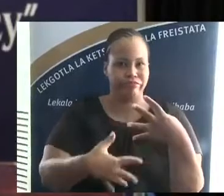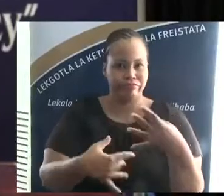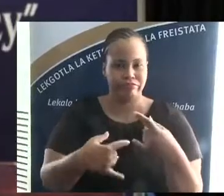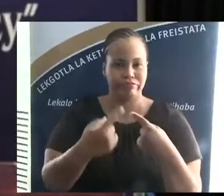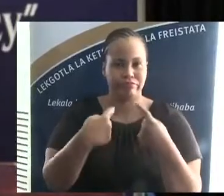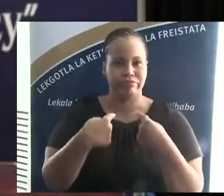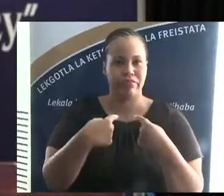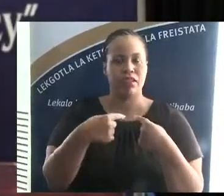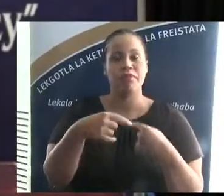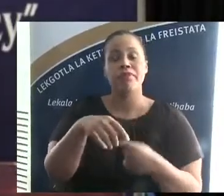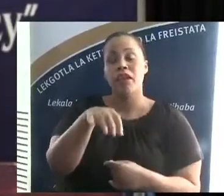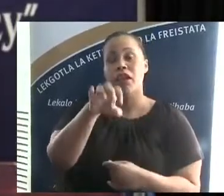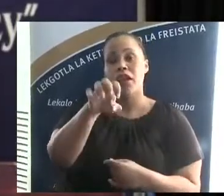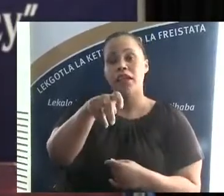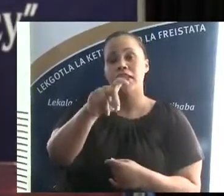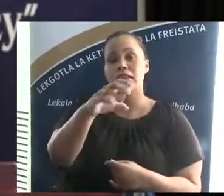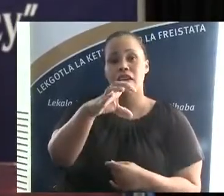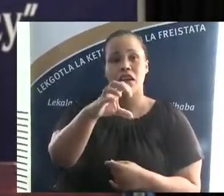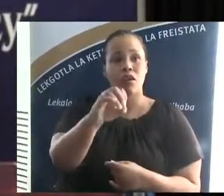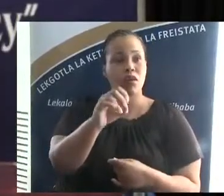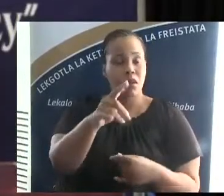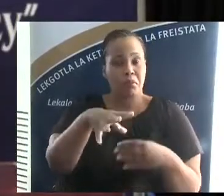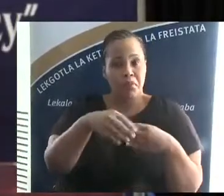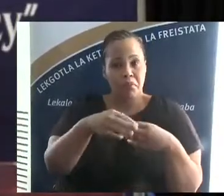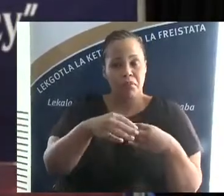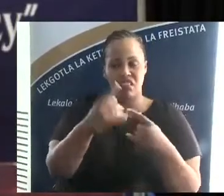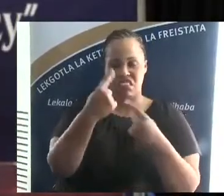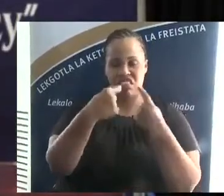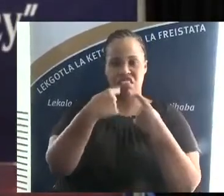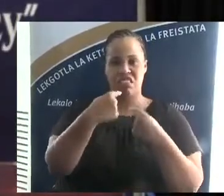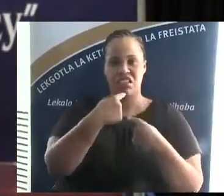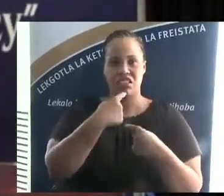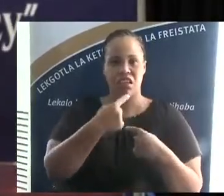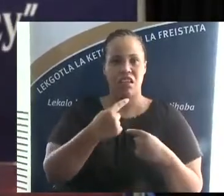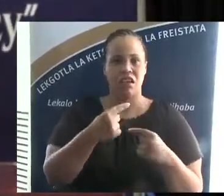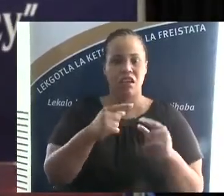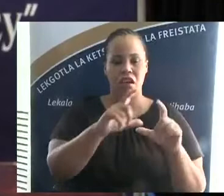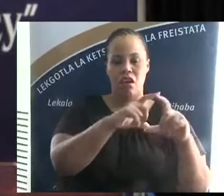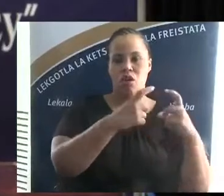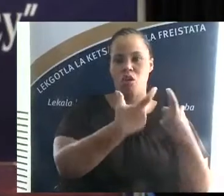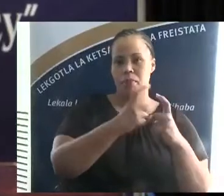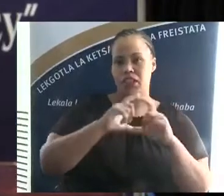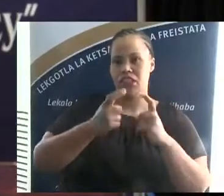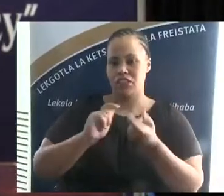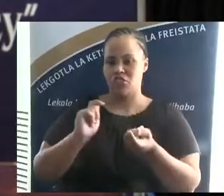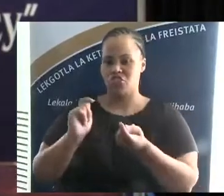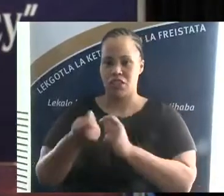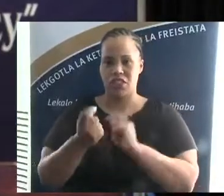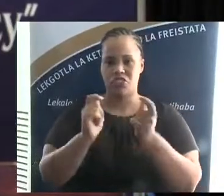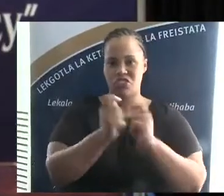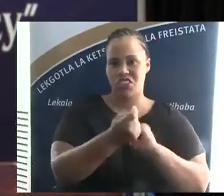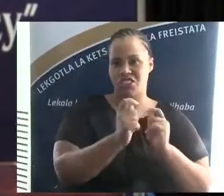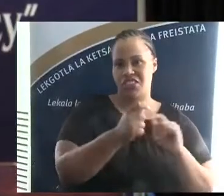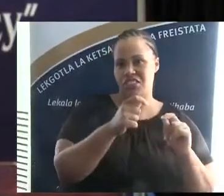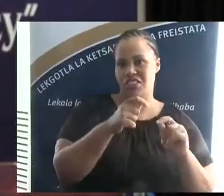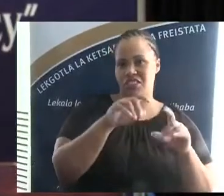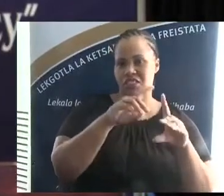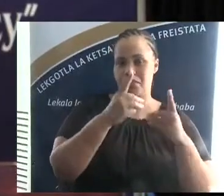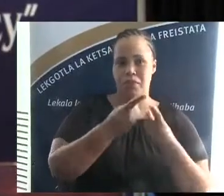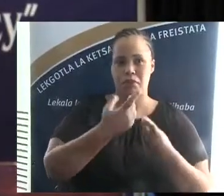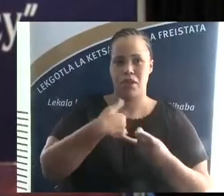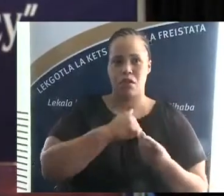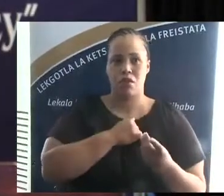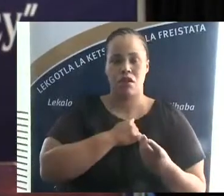This EXCO has been criticised to say that we have changed committees within our department. But this is part of